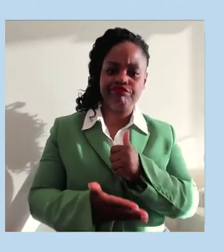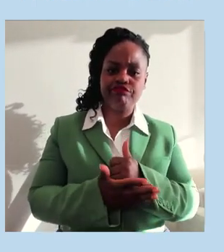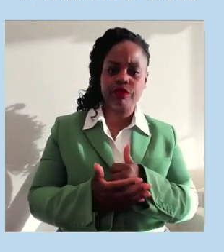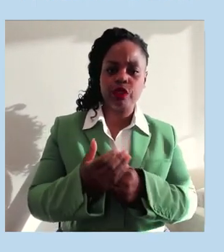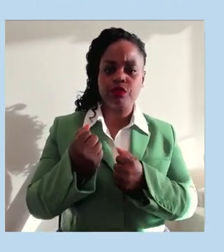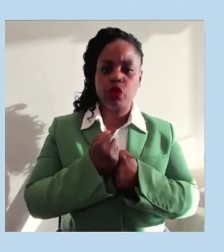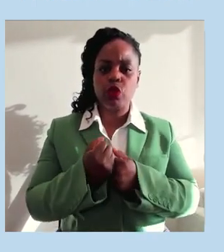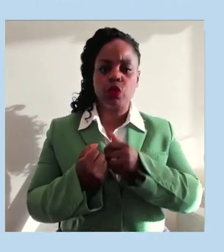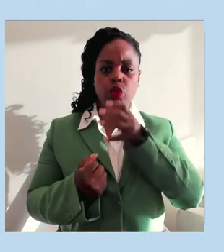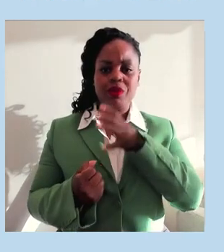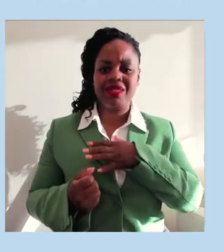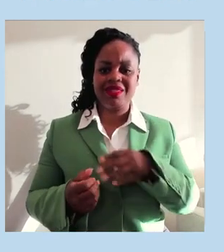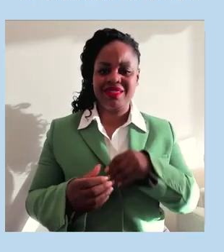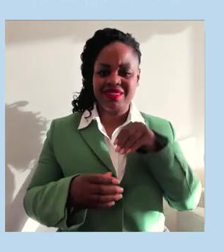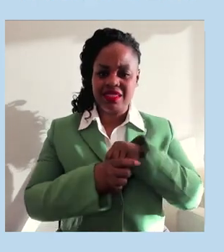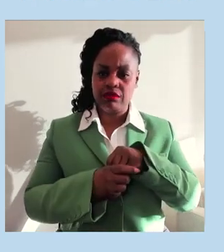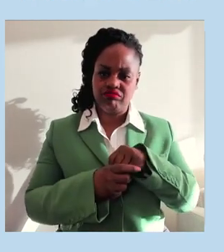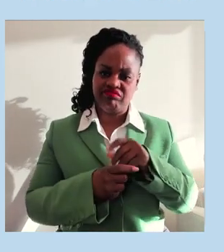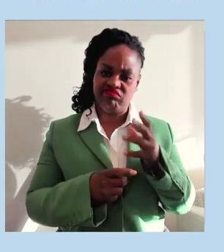Thank you very much.